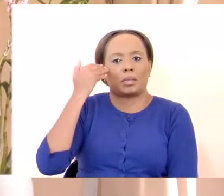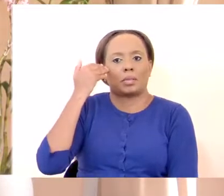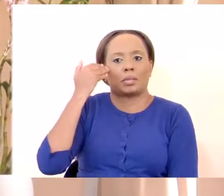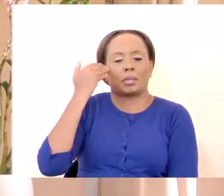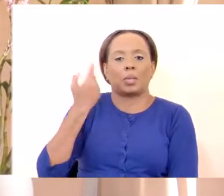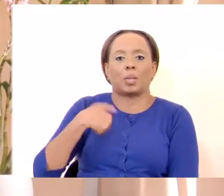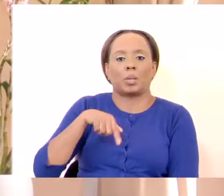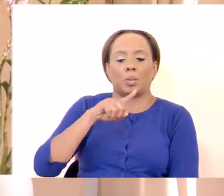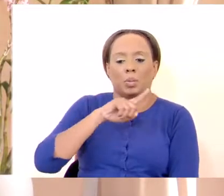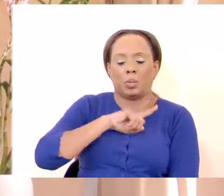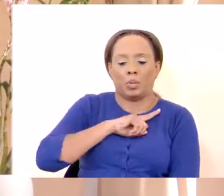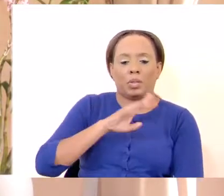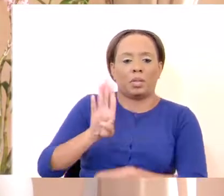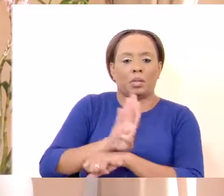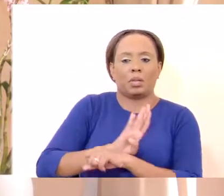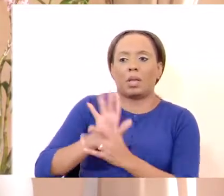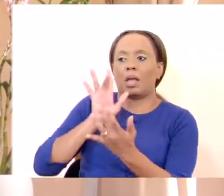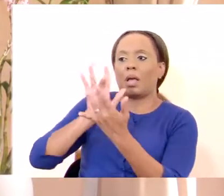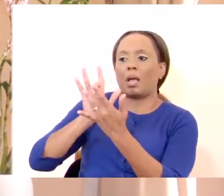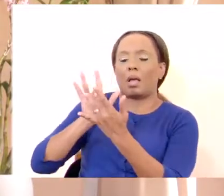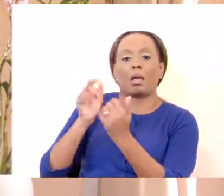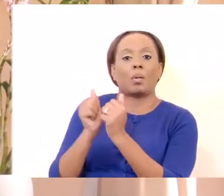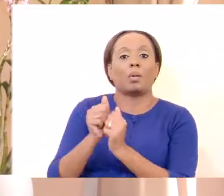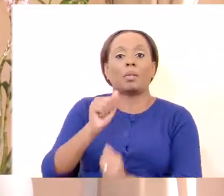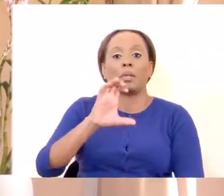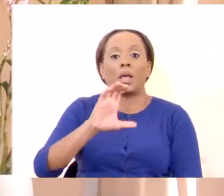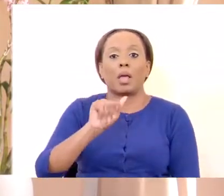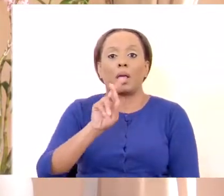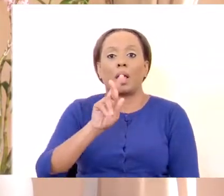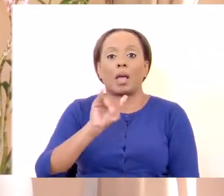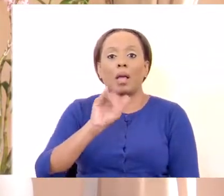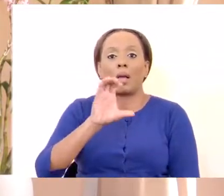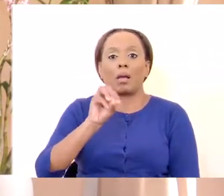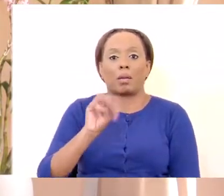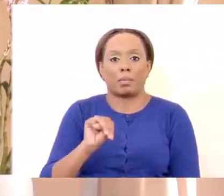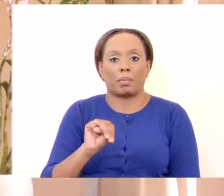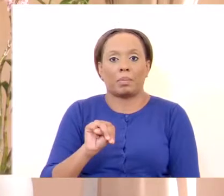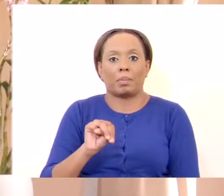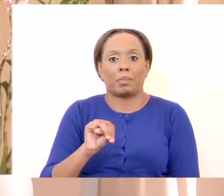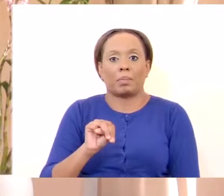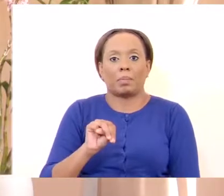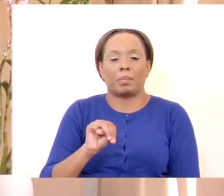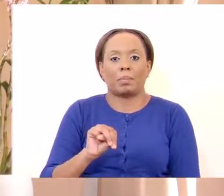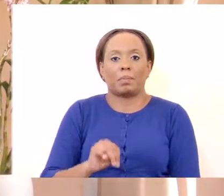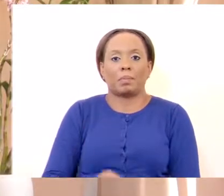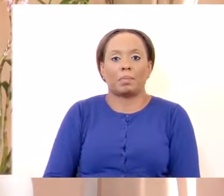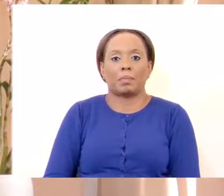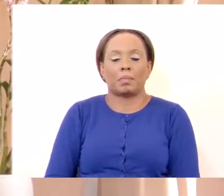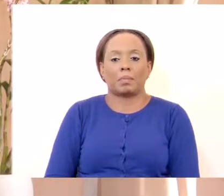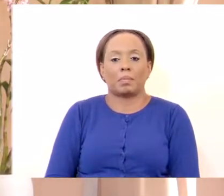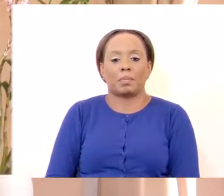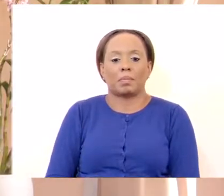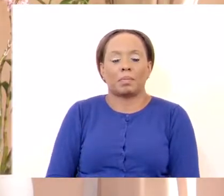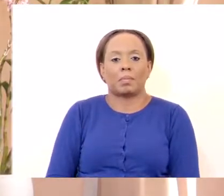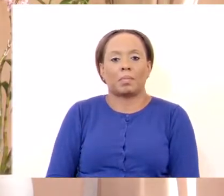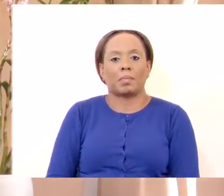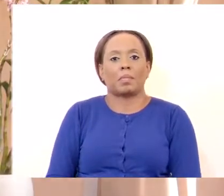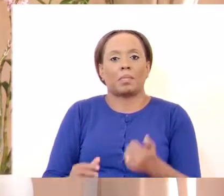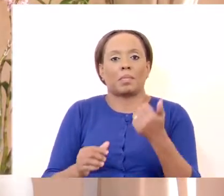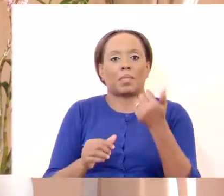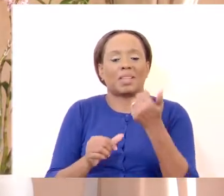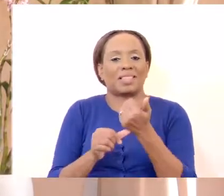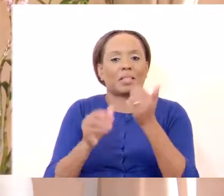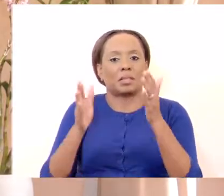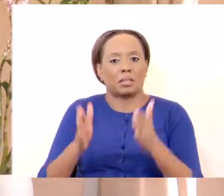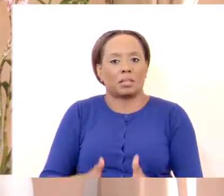in contact with CARICOM, the CARICOM Secretariat, the Assistant Secretary General, who is